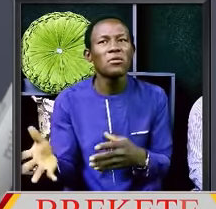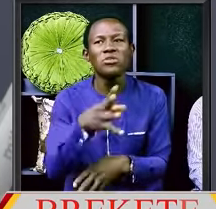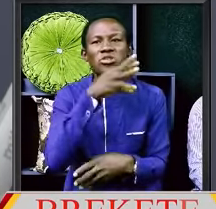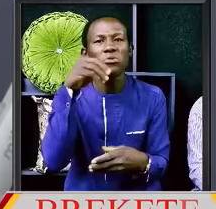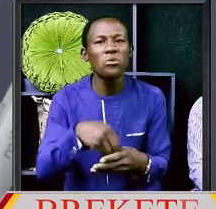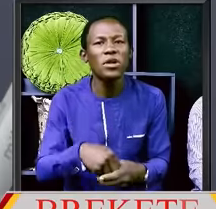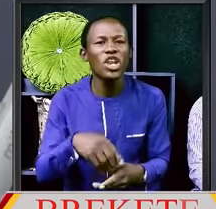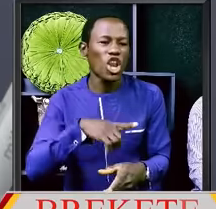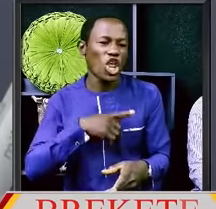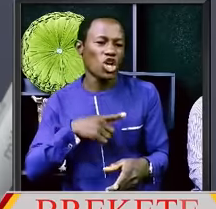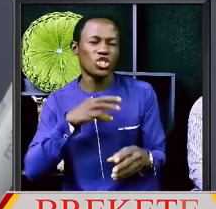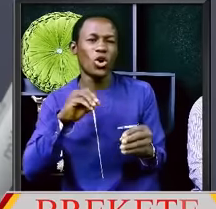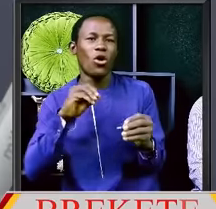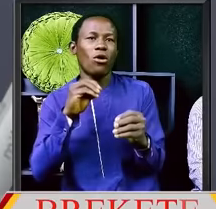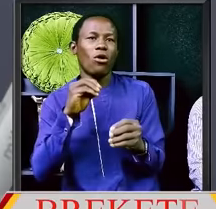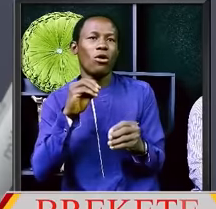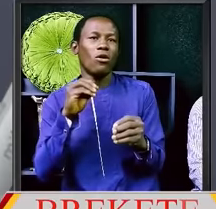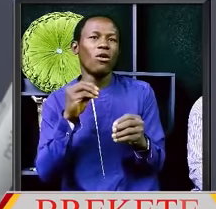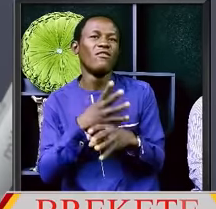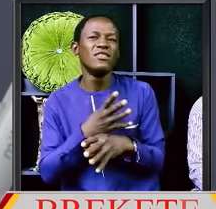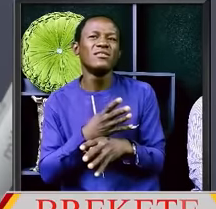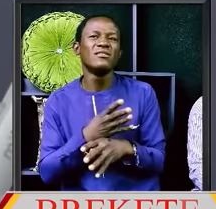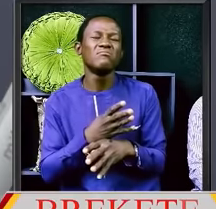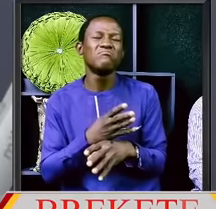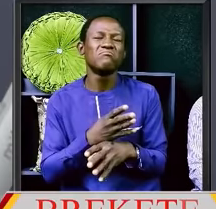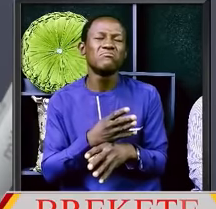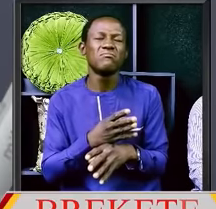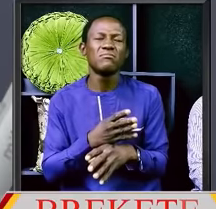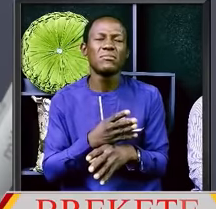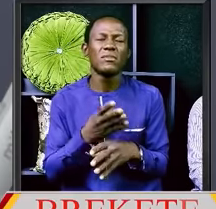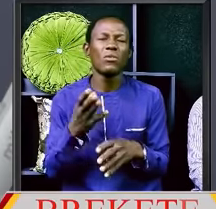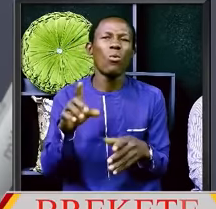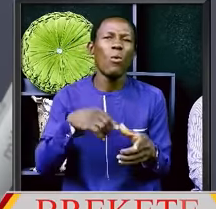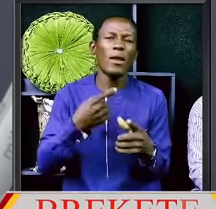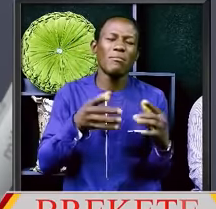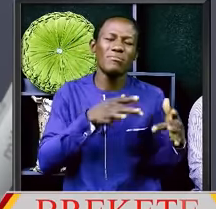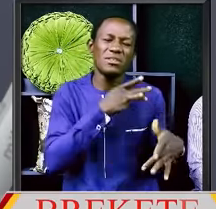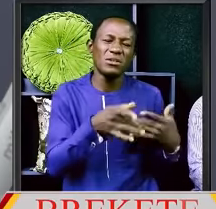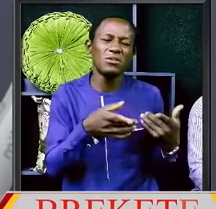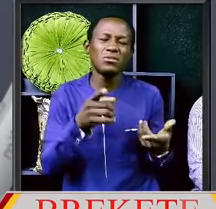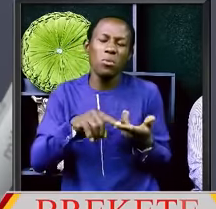when they come, pity or say, make we enter, they say they no see him. Check, they no see him.